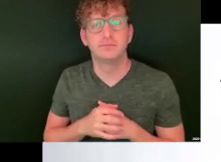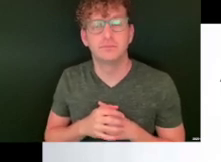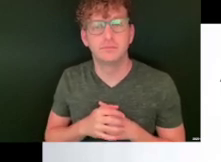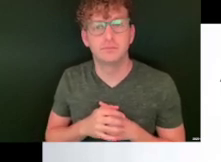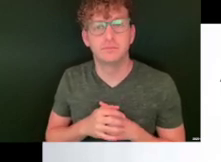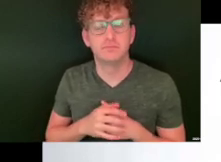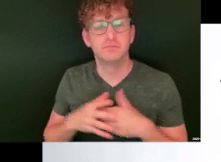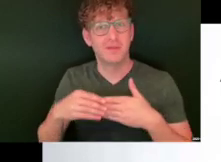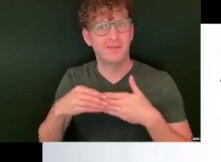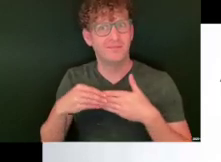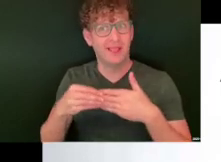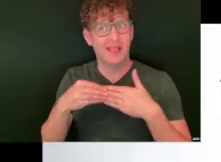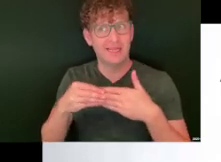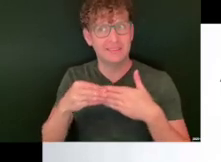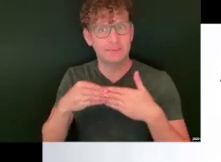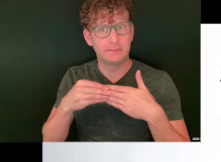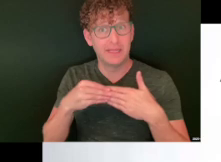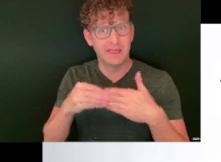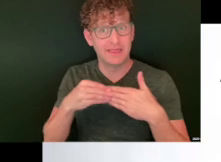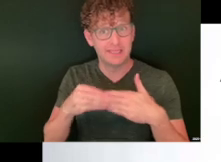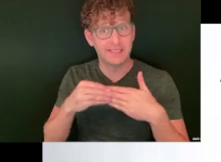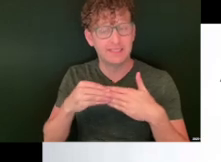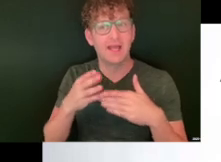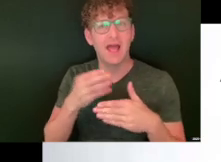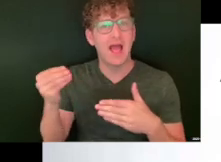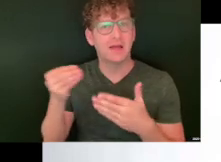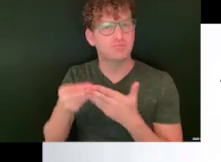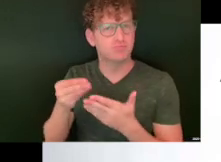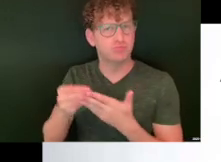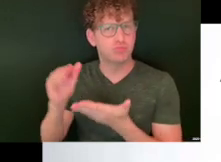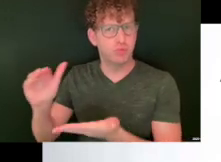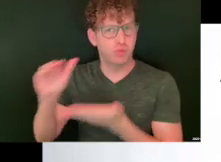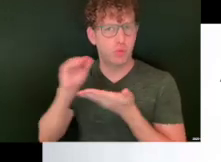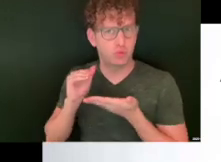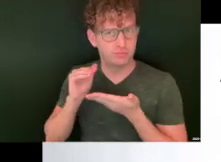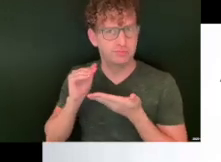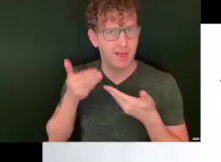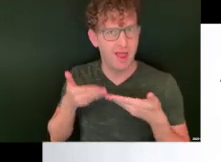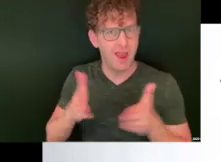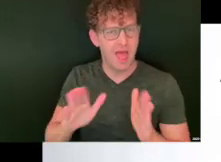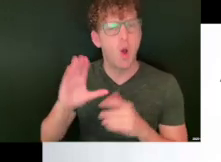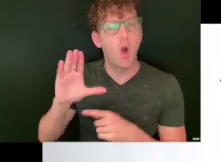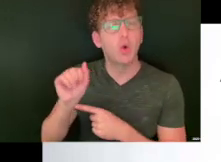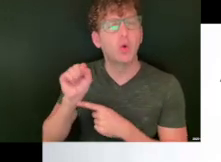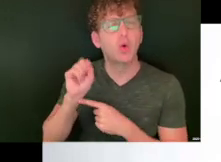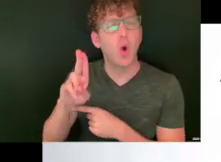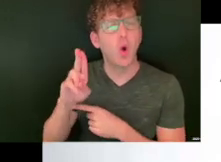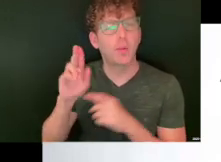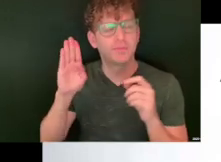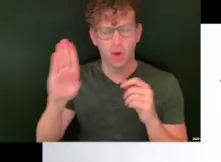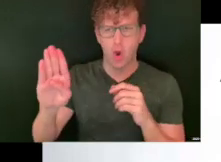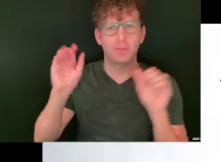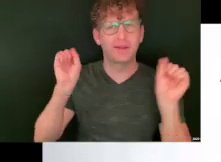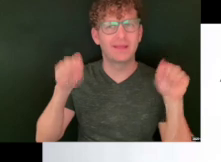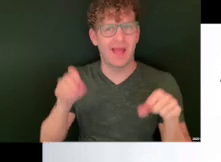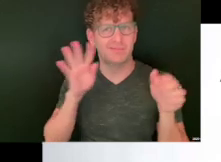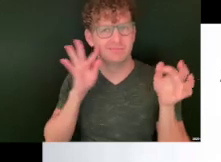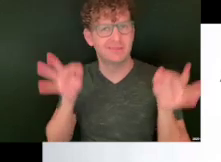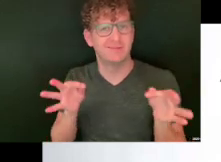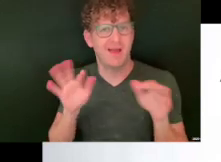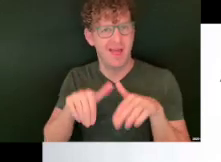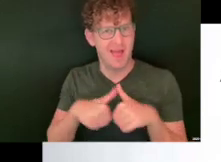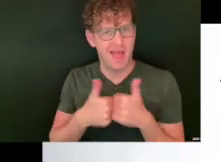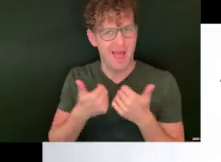building, and sustainable transportation equity projects. In this case, we would have the flexibility